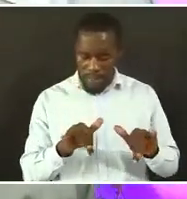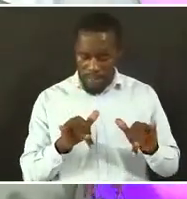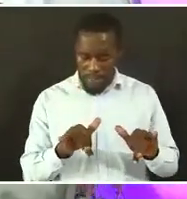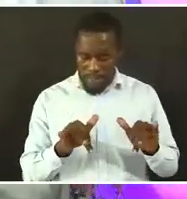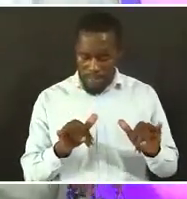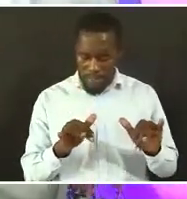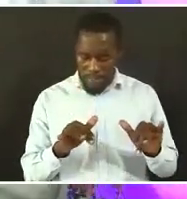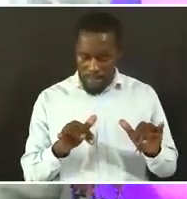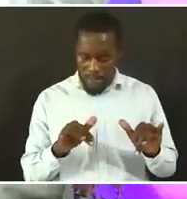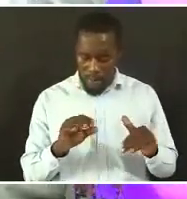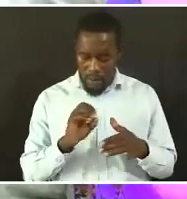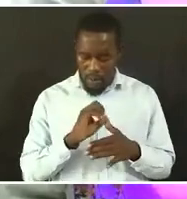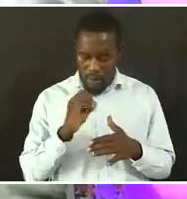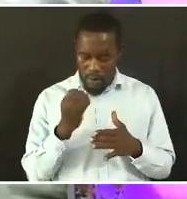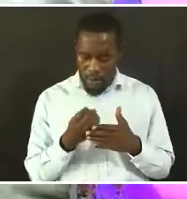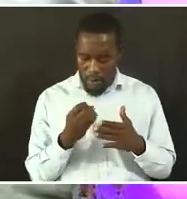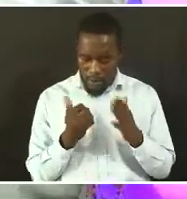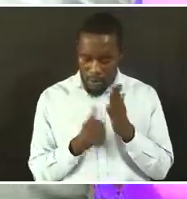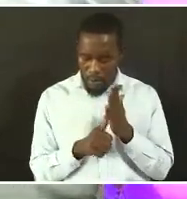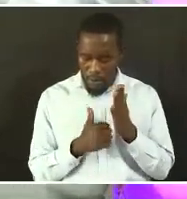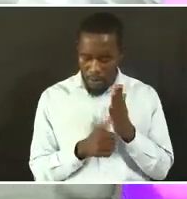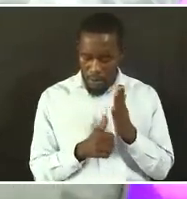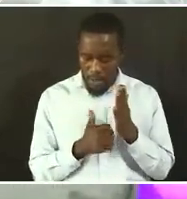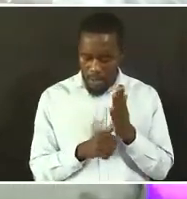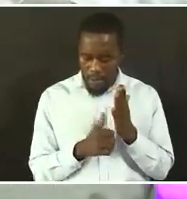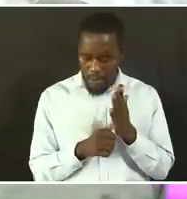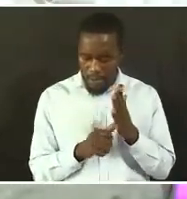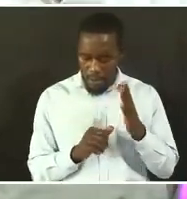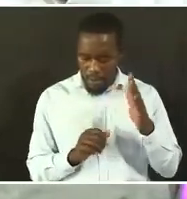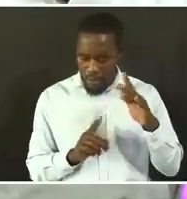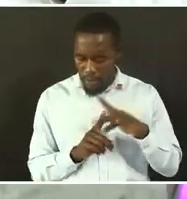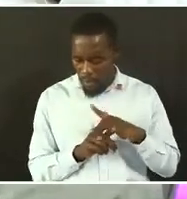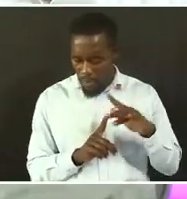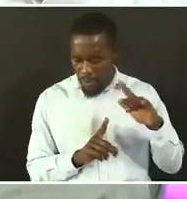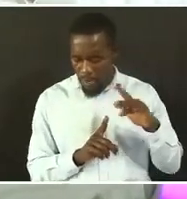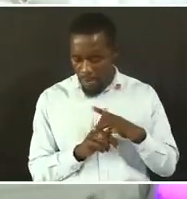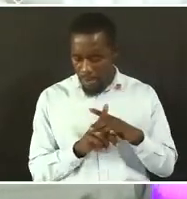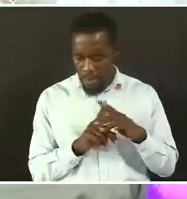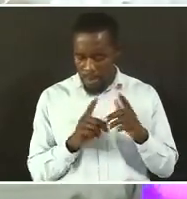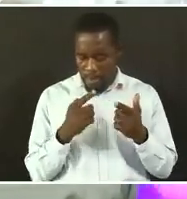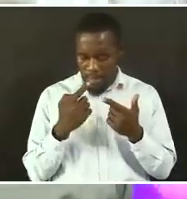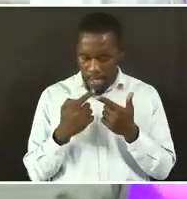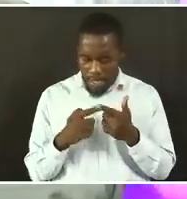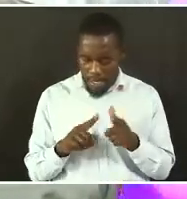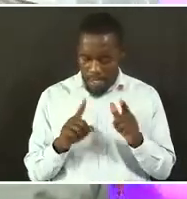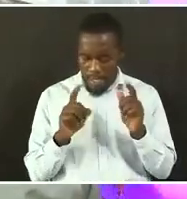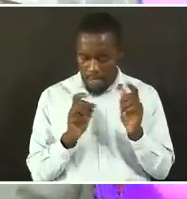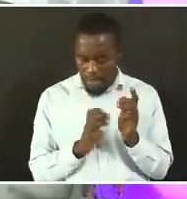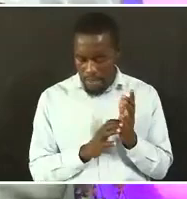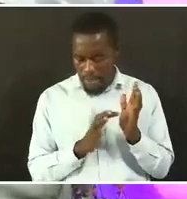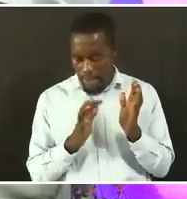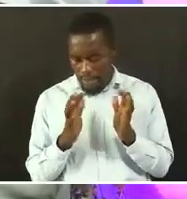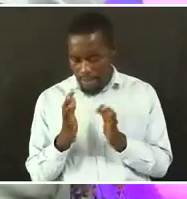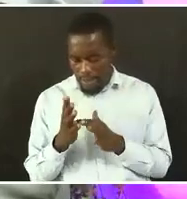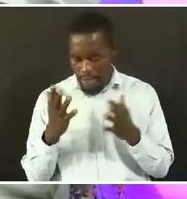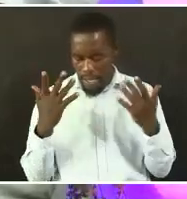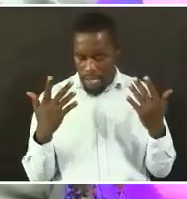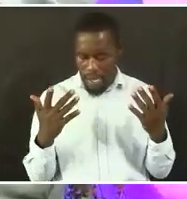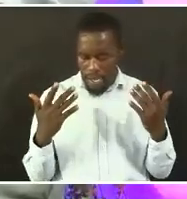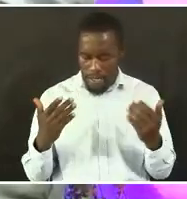all troubles seem, still 'tis God's hand